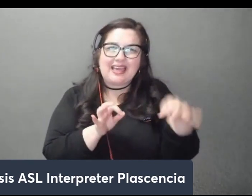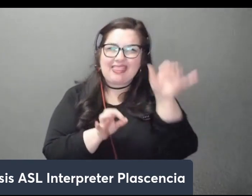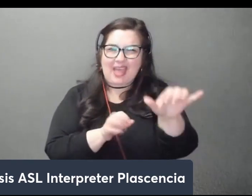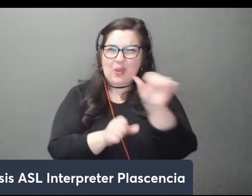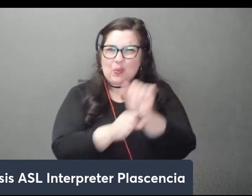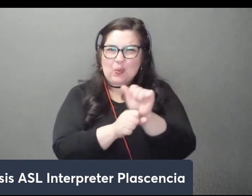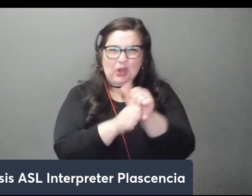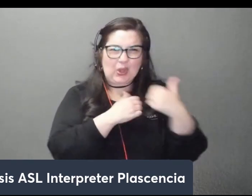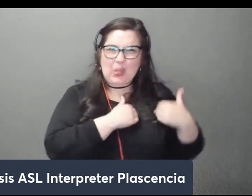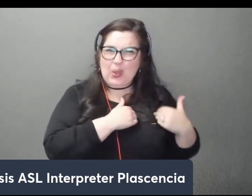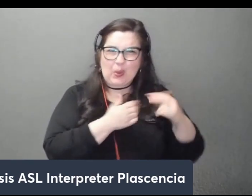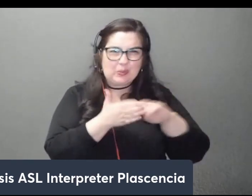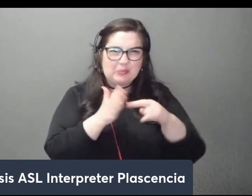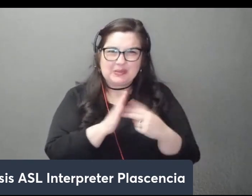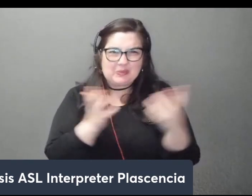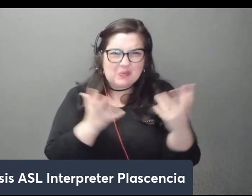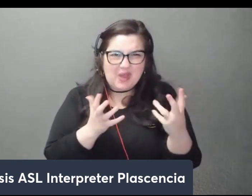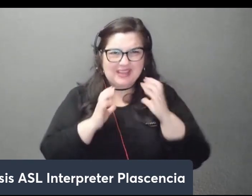why should our audience care?